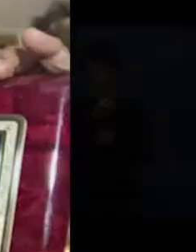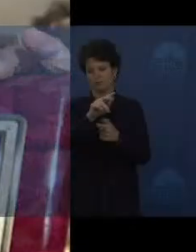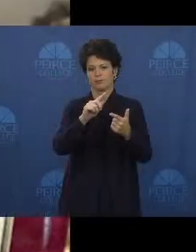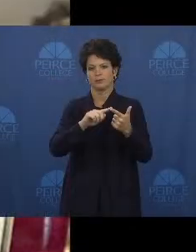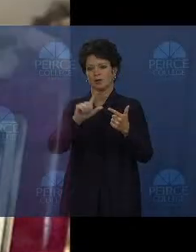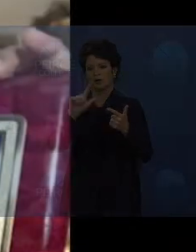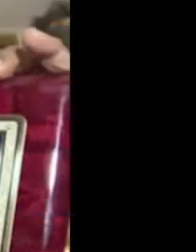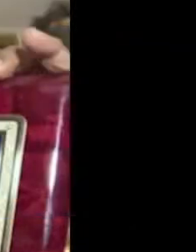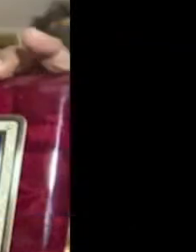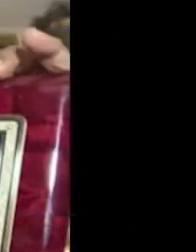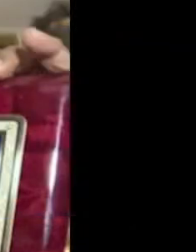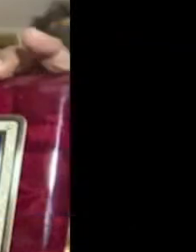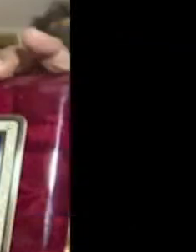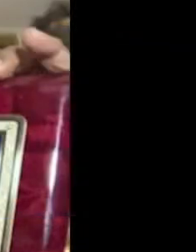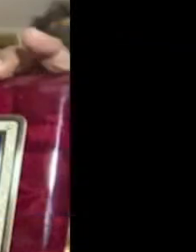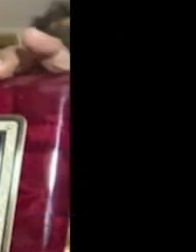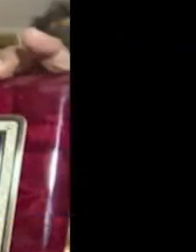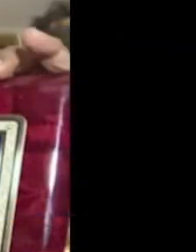Laura Elam,